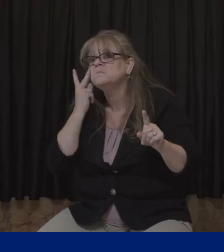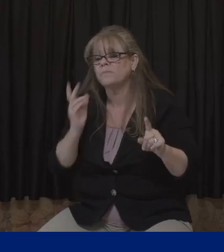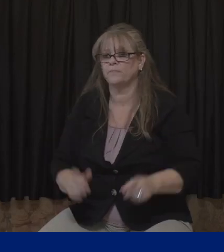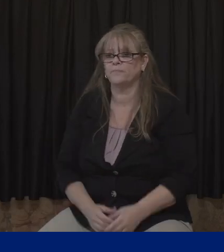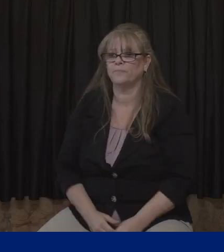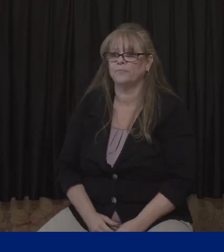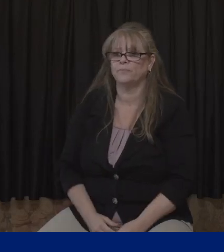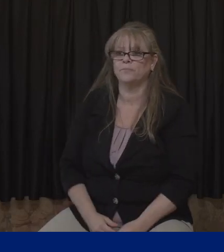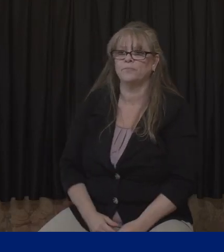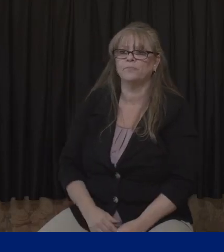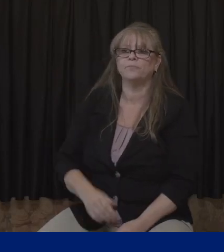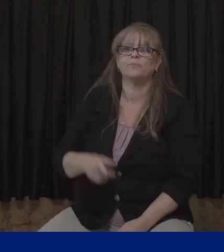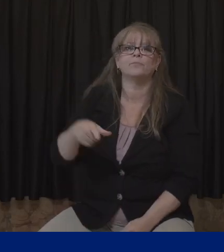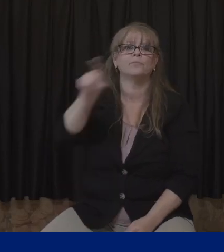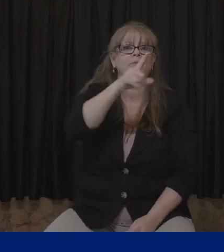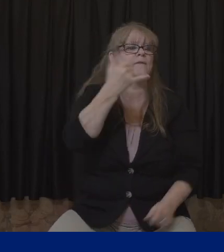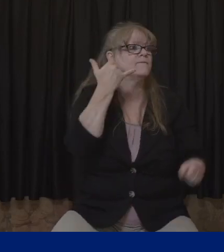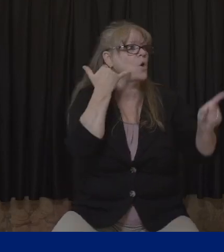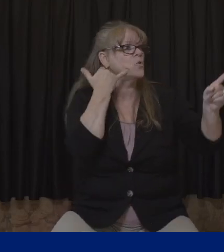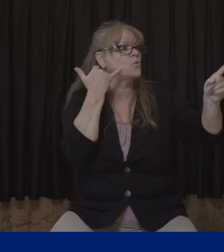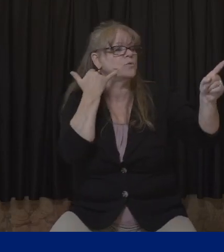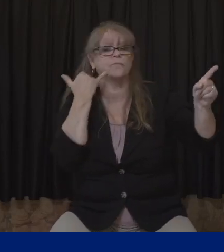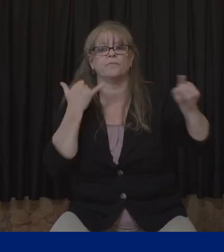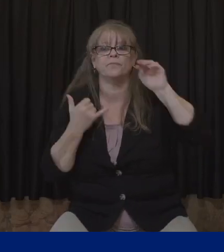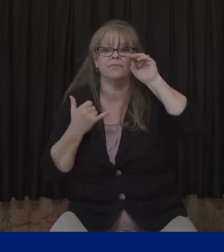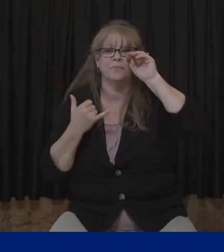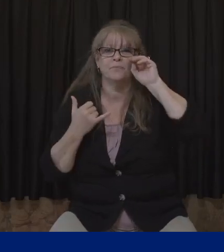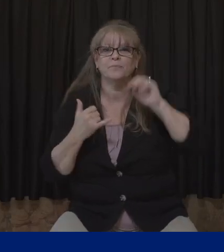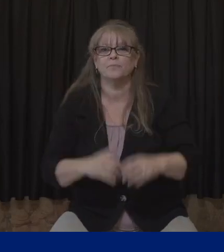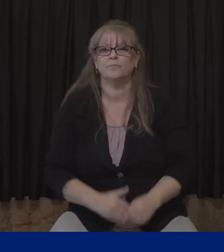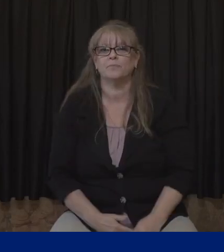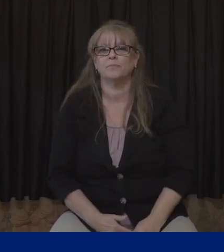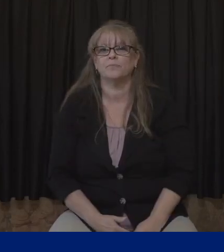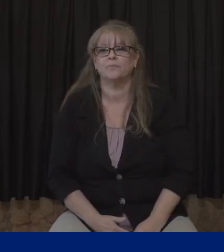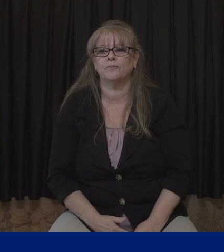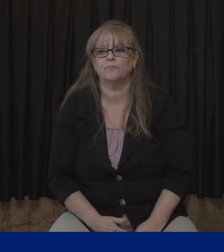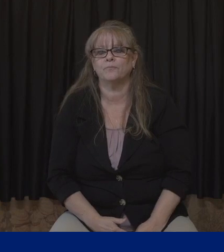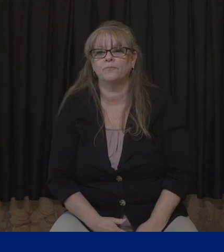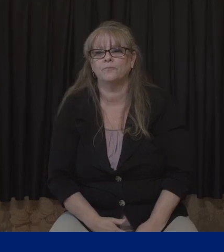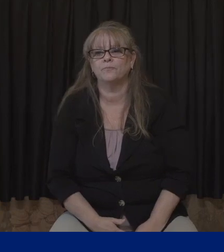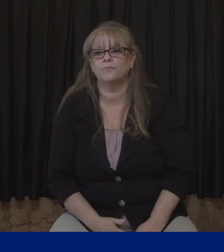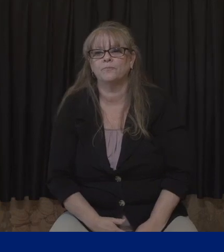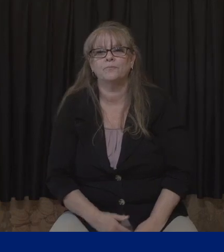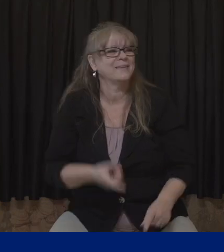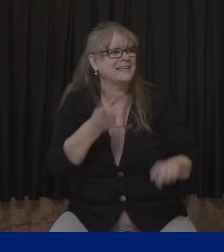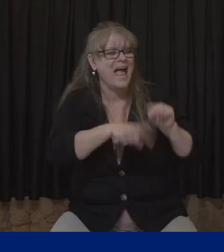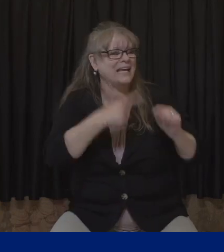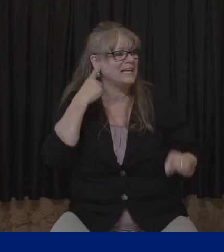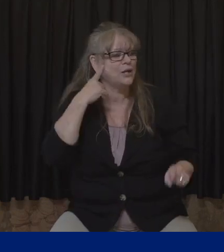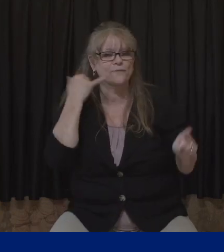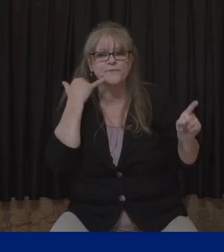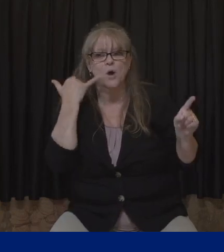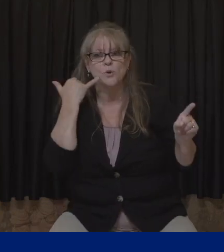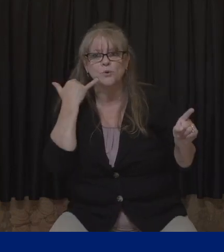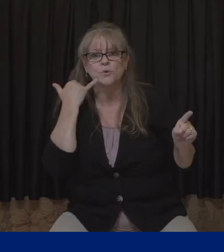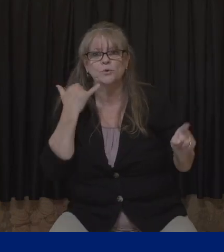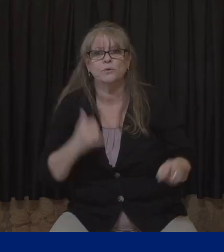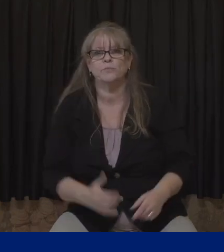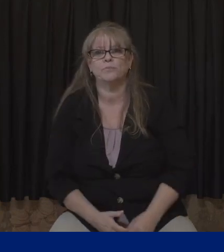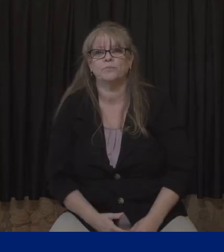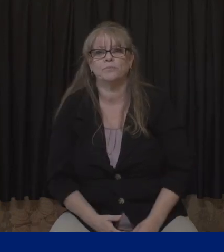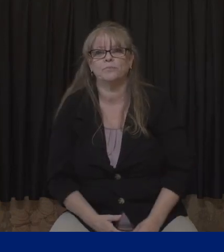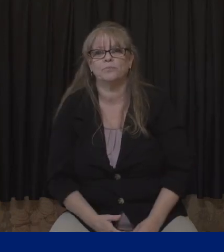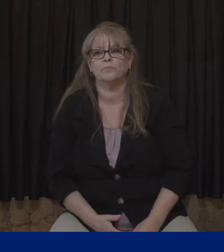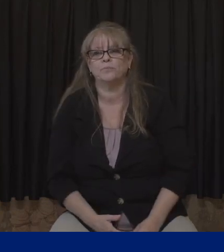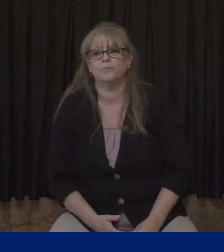Governor, this is Vinny Del Giudice of Bloomberg News from Denver. Thank you for these regular briefings. Two items. Number one, as the